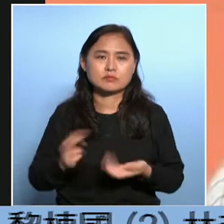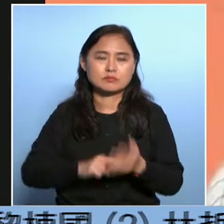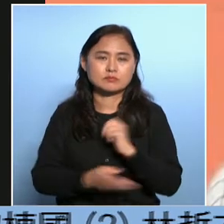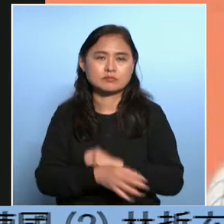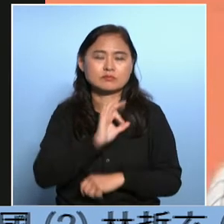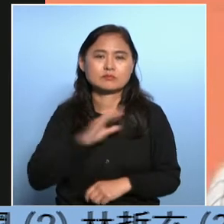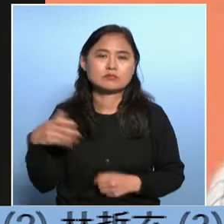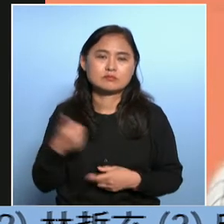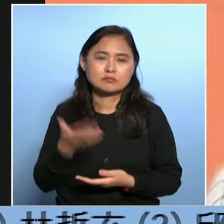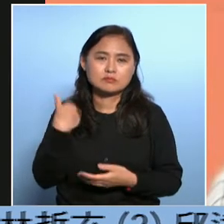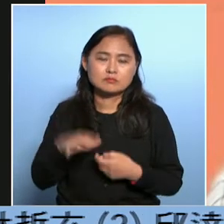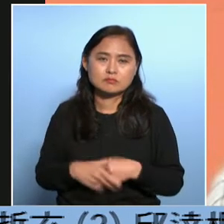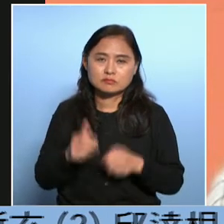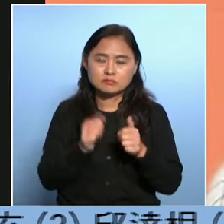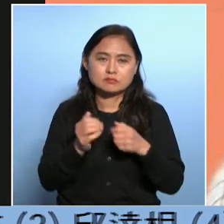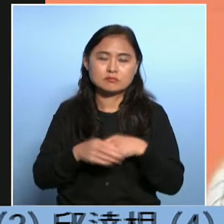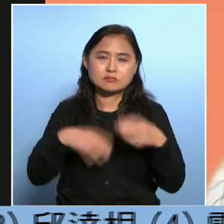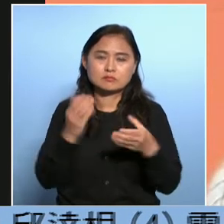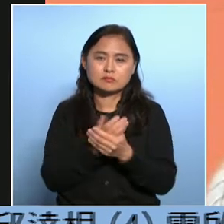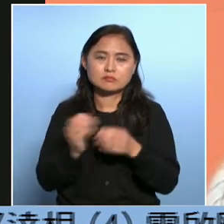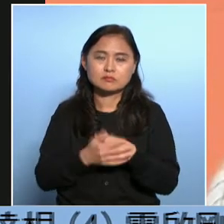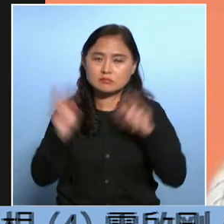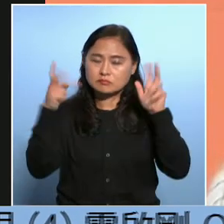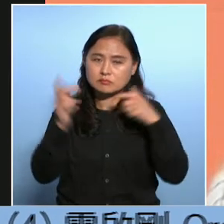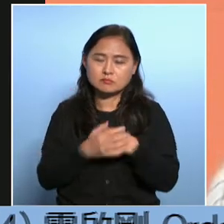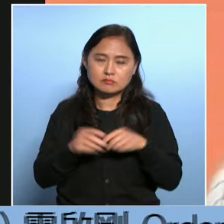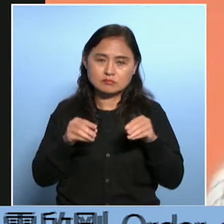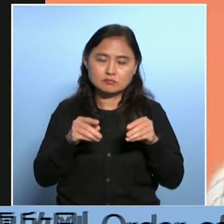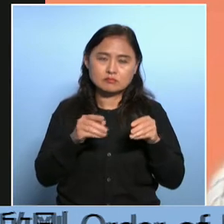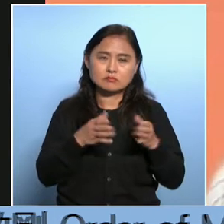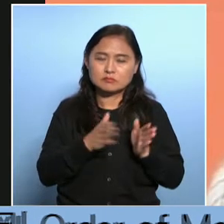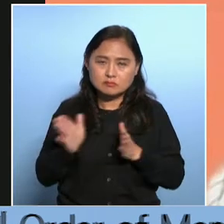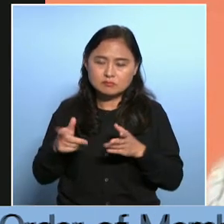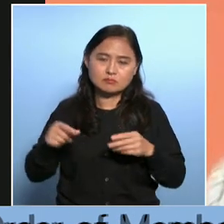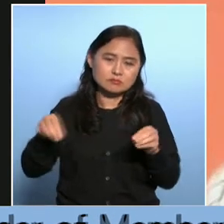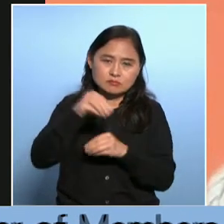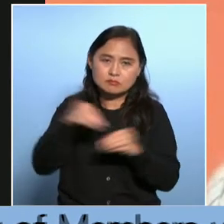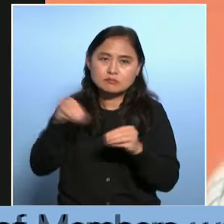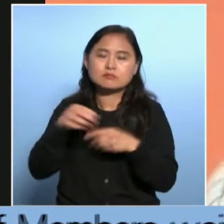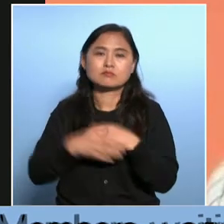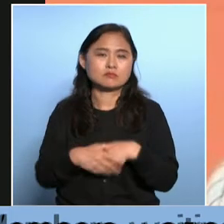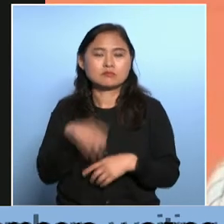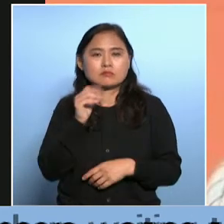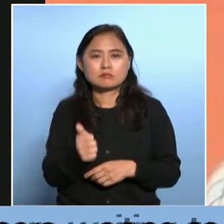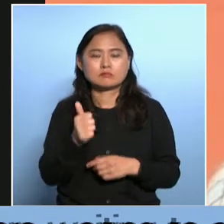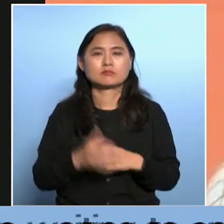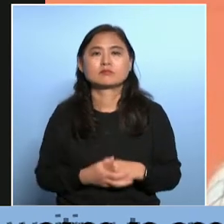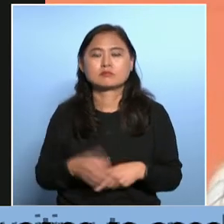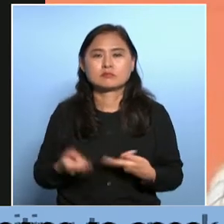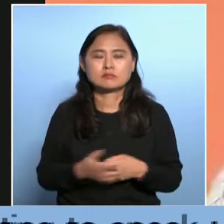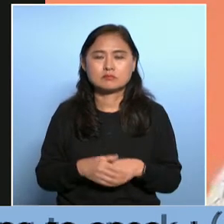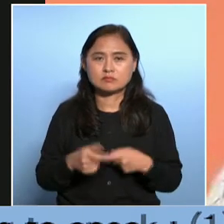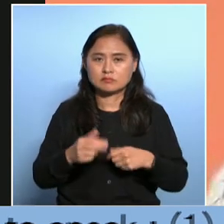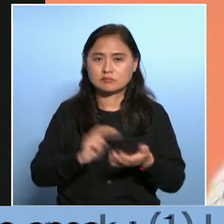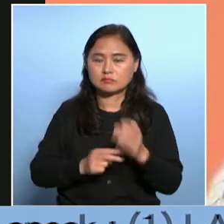this theme of emerging from the epidemic. So I believe the president has done the correct